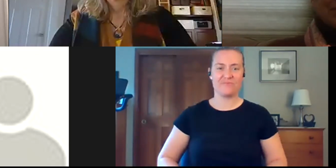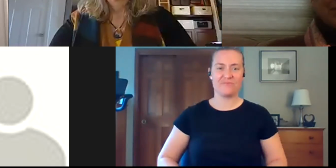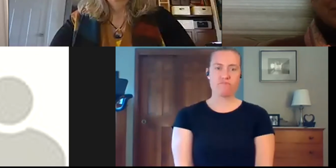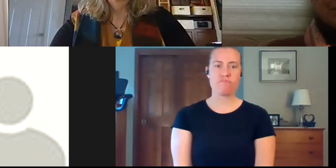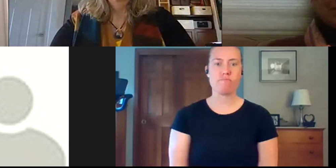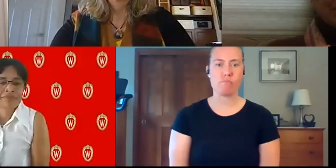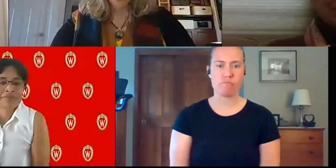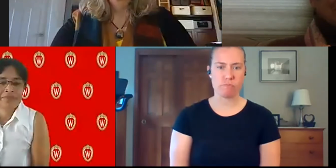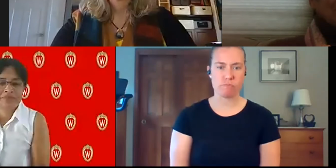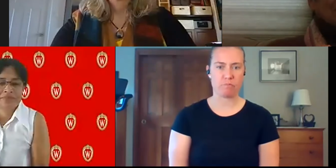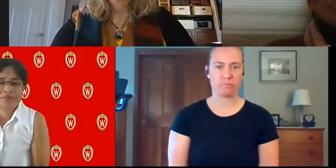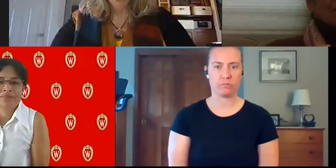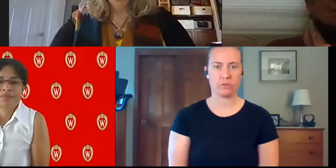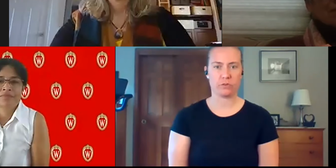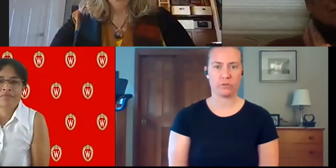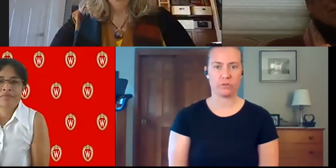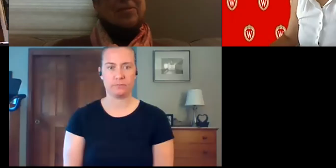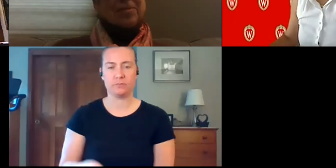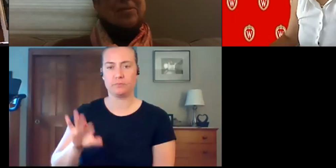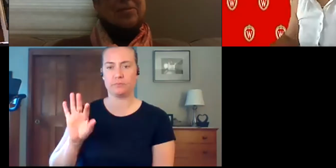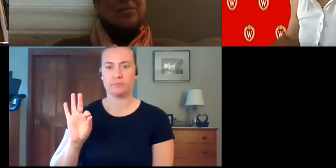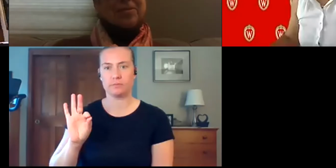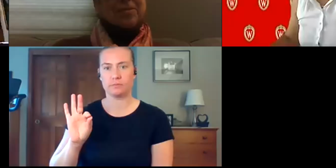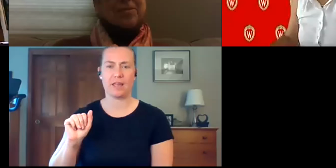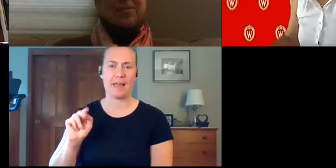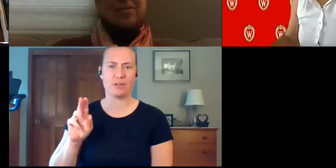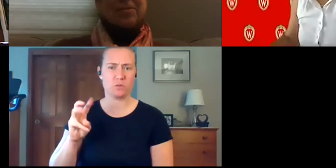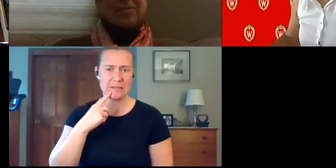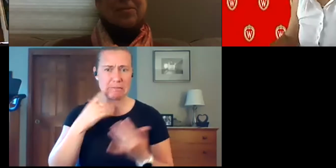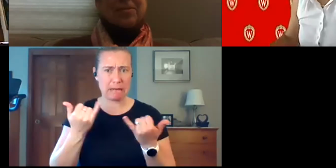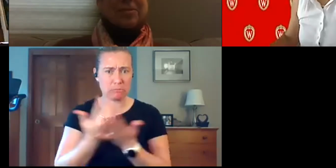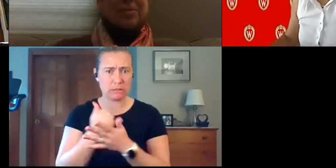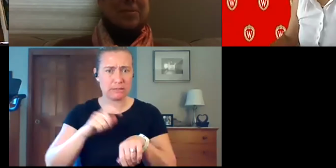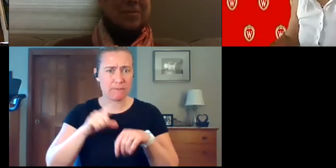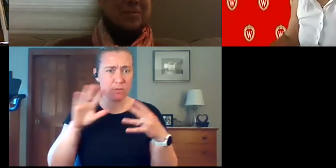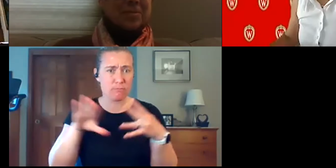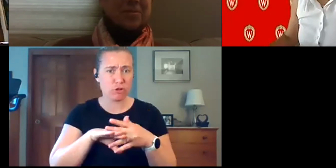So it is now time for the break then? Yes.